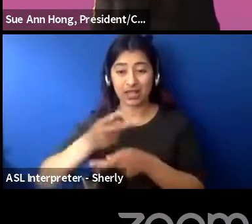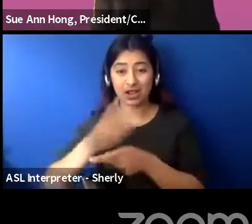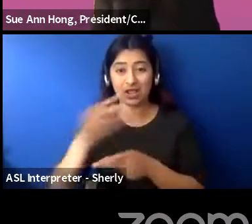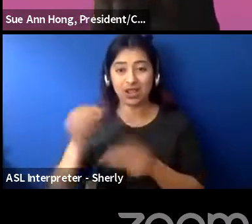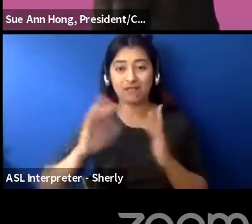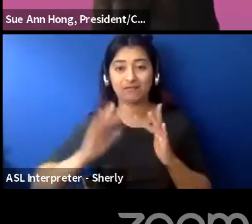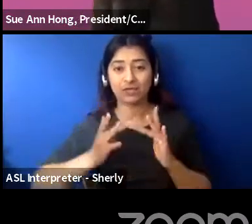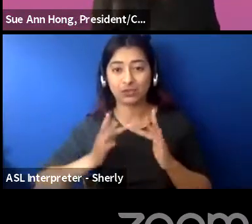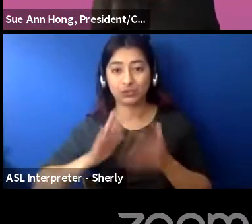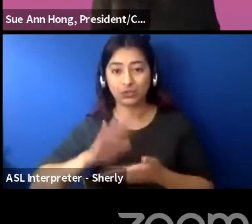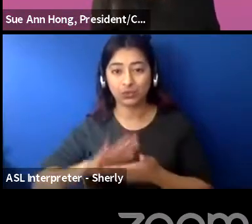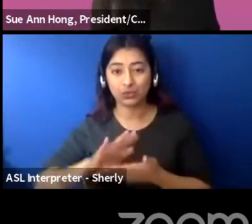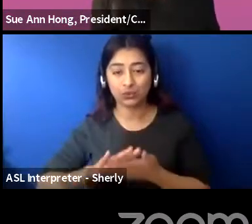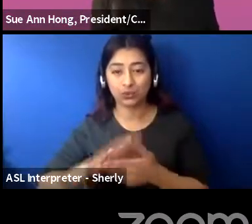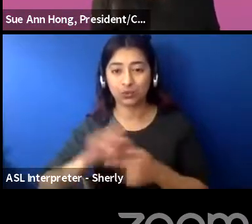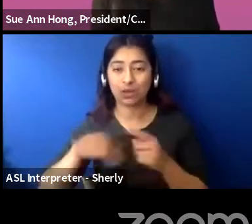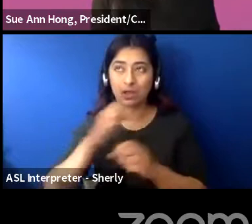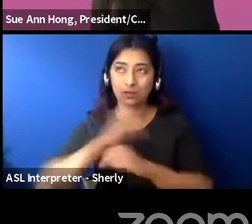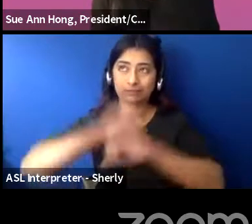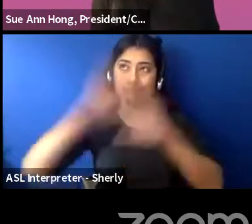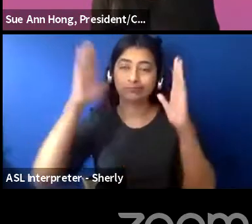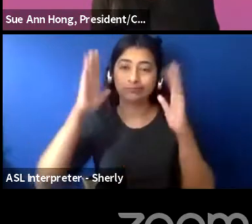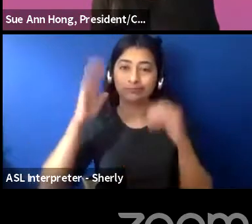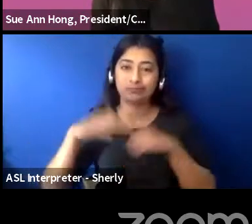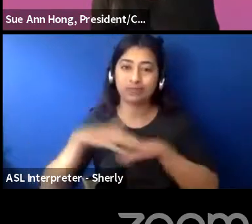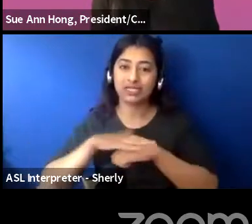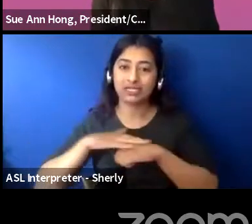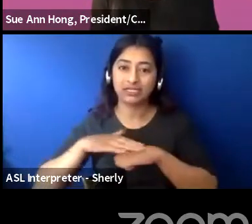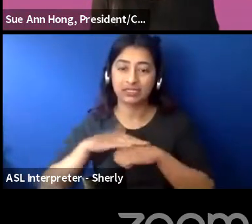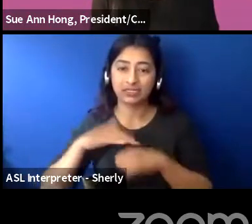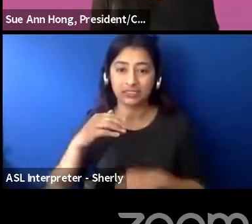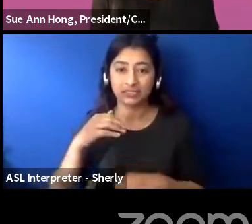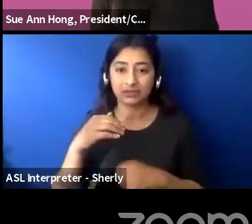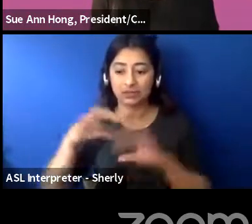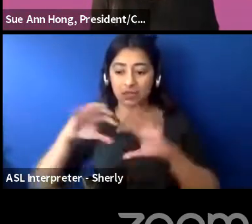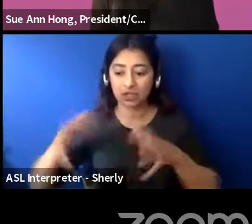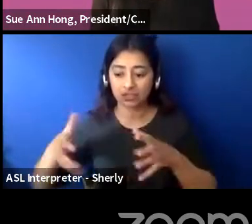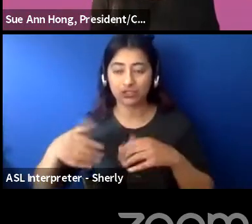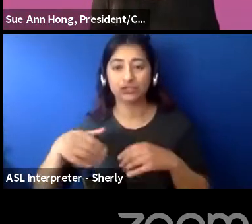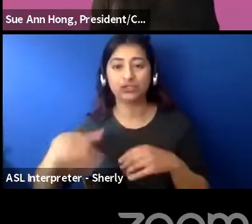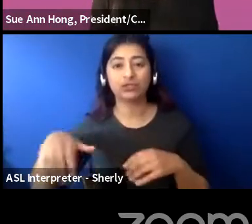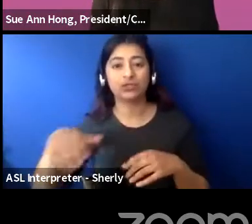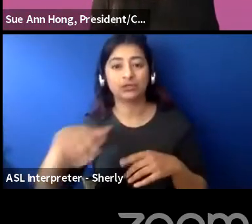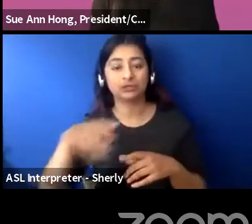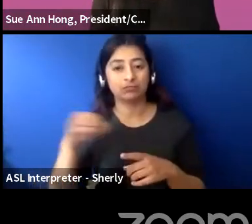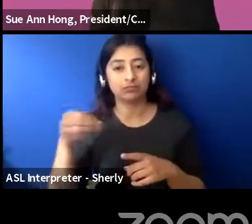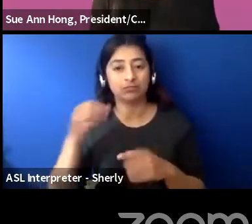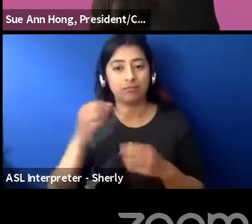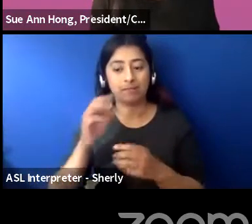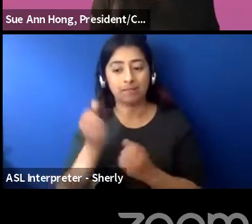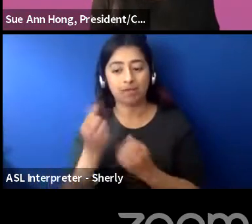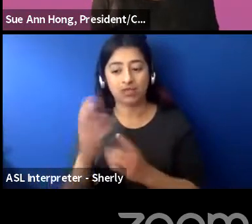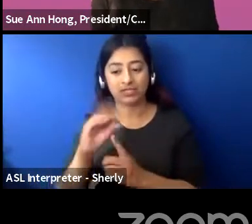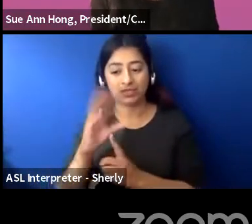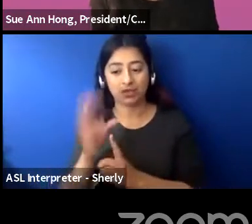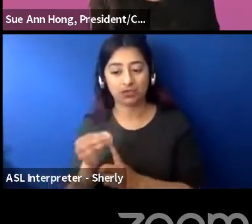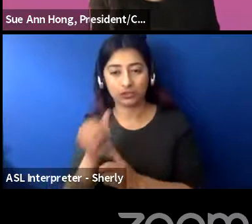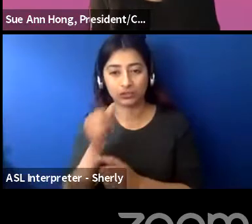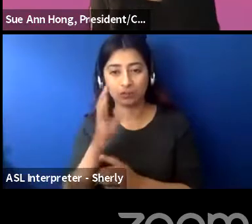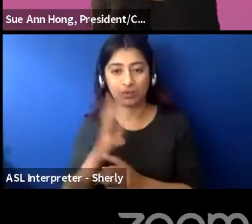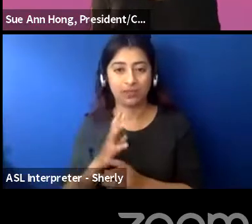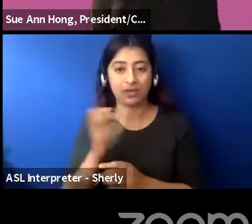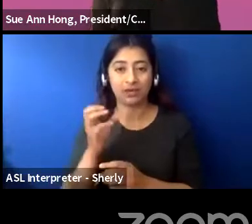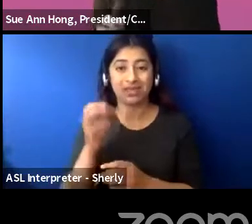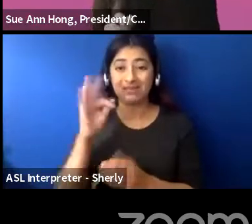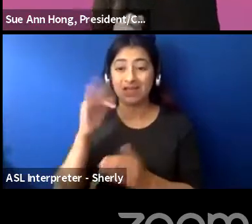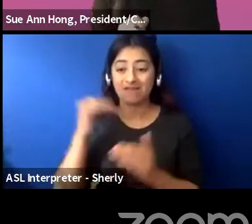think of Indian country or just think of multicultural women, or the impact is like if you have less education, a